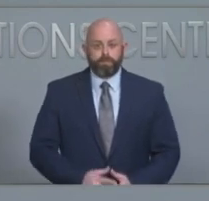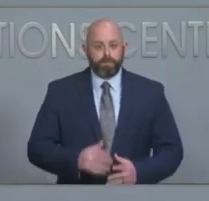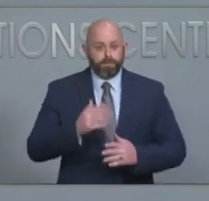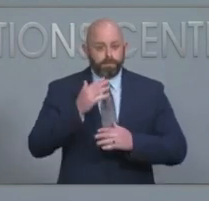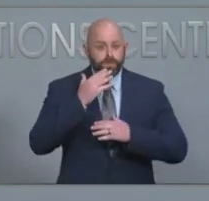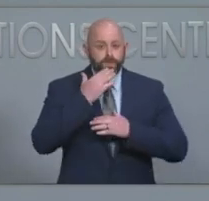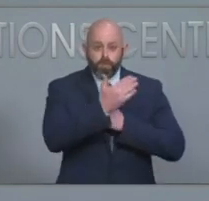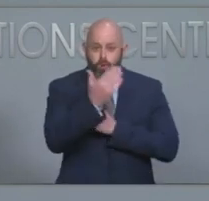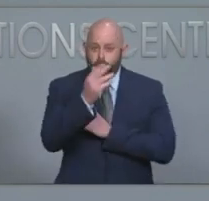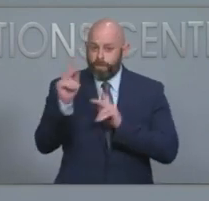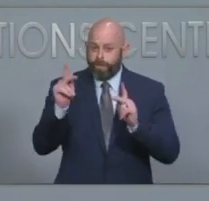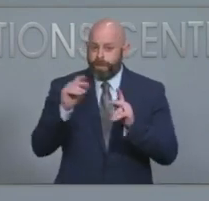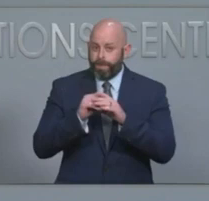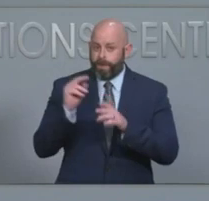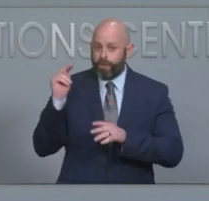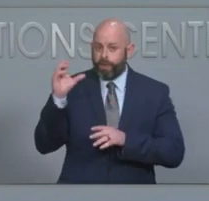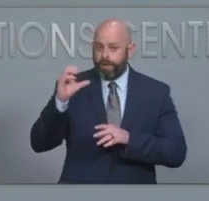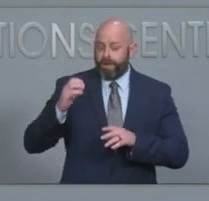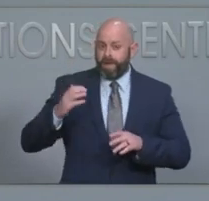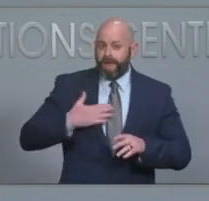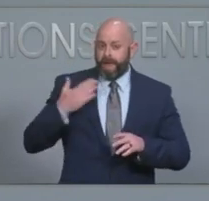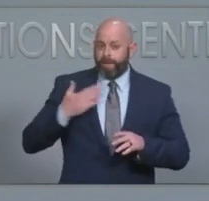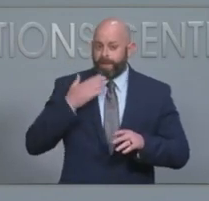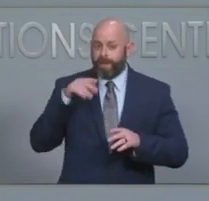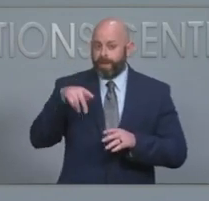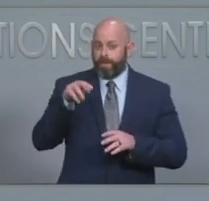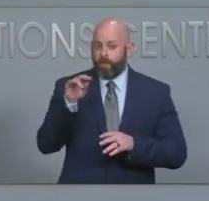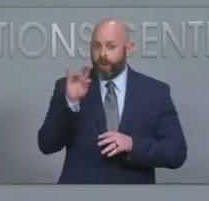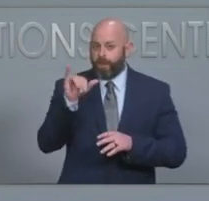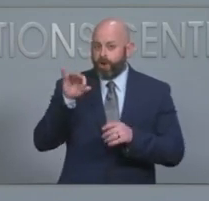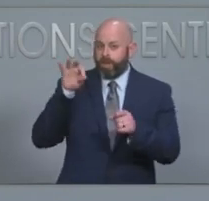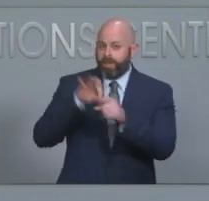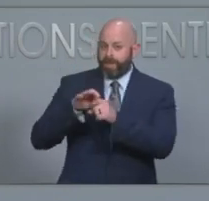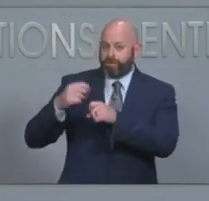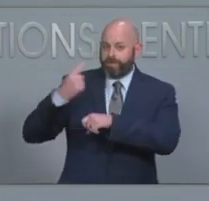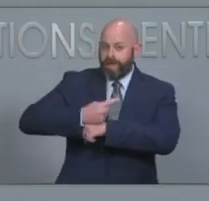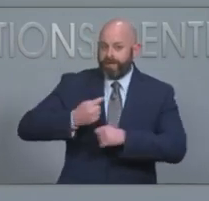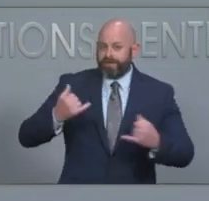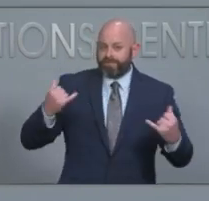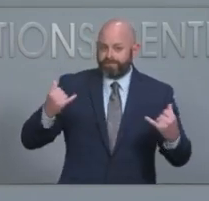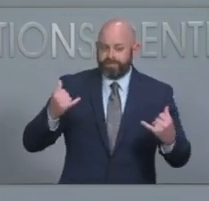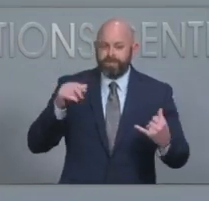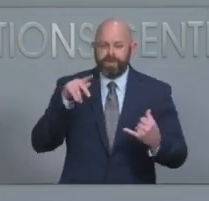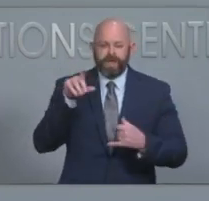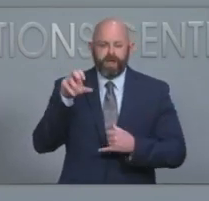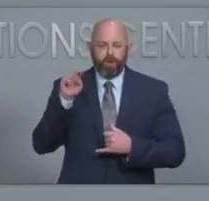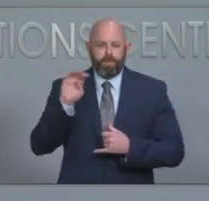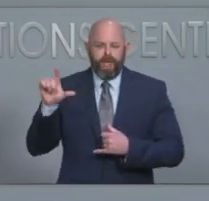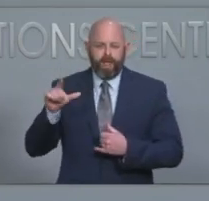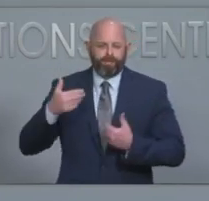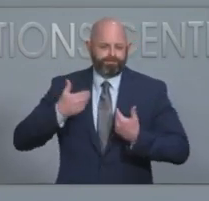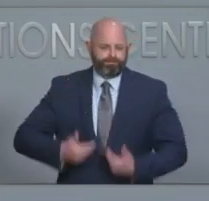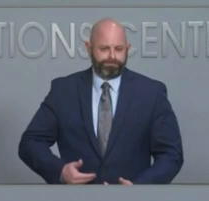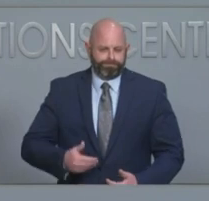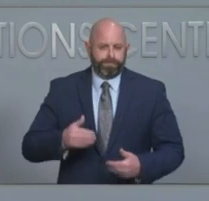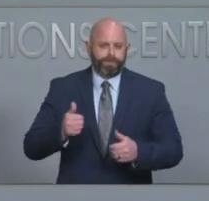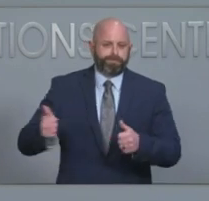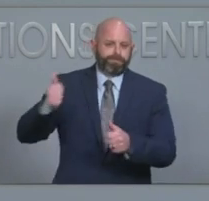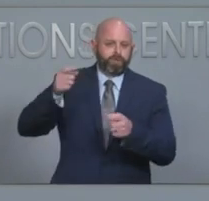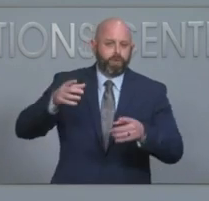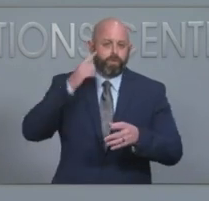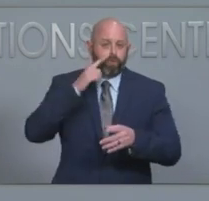Good morning, North Carolinians, and happy primary election day. I'm Karen Brinson Bell, Executive Director of the State Board